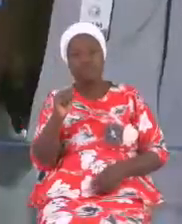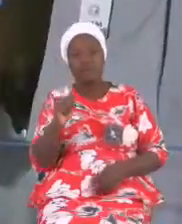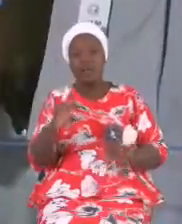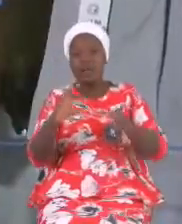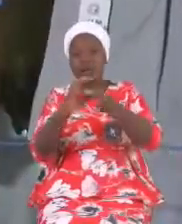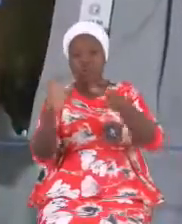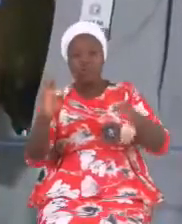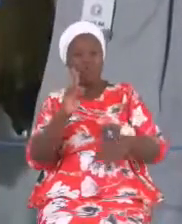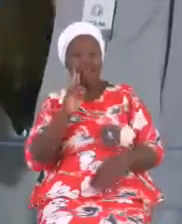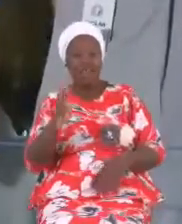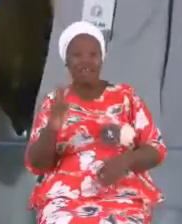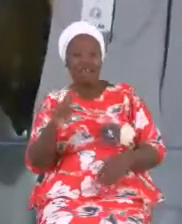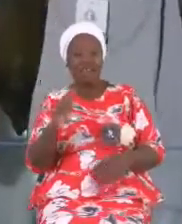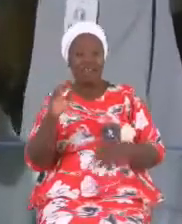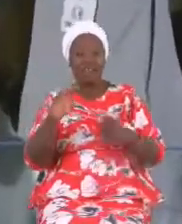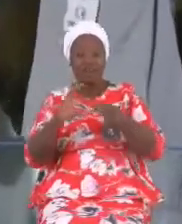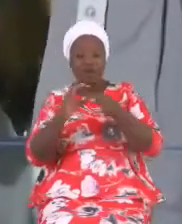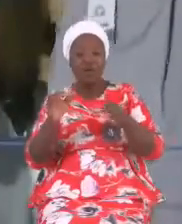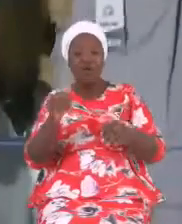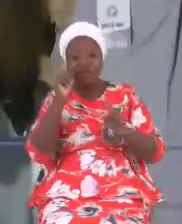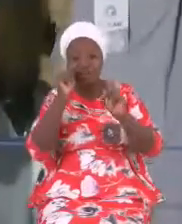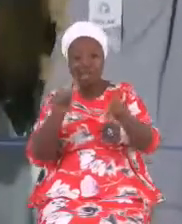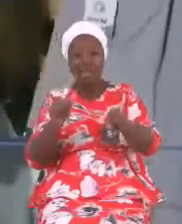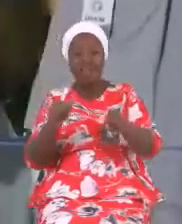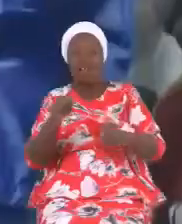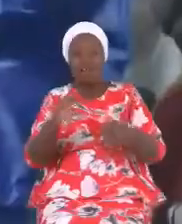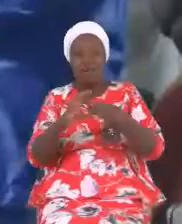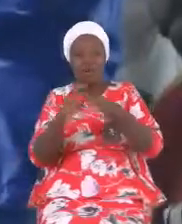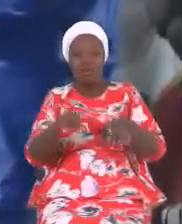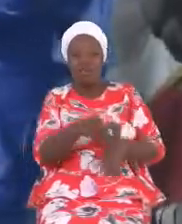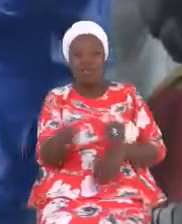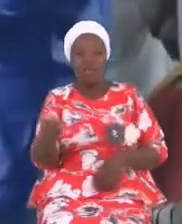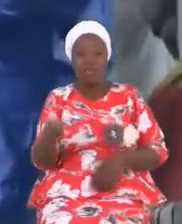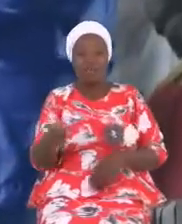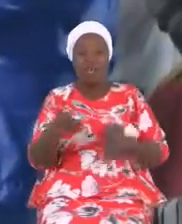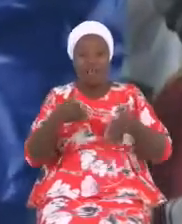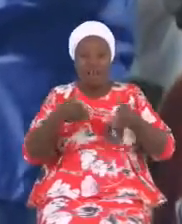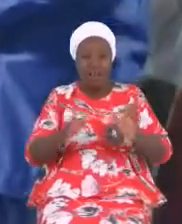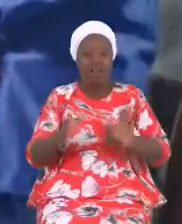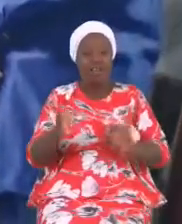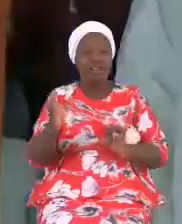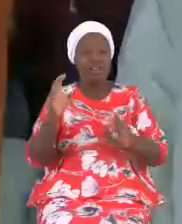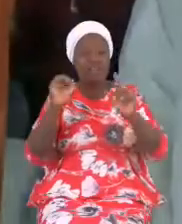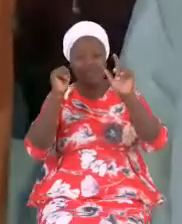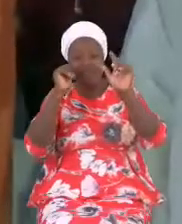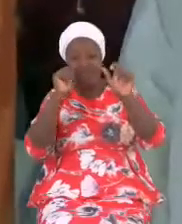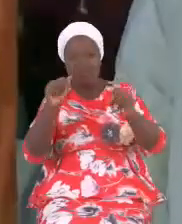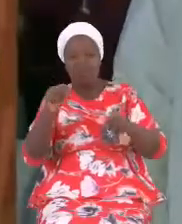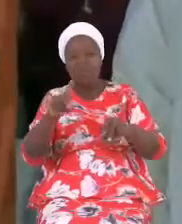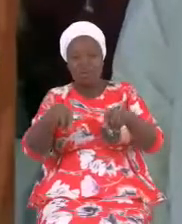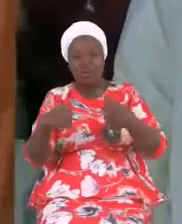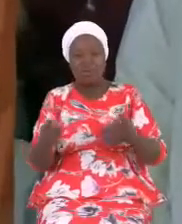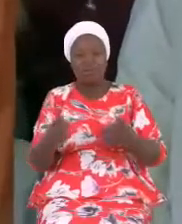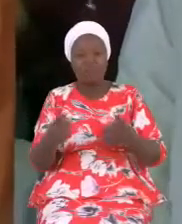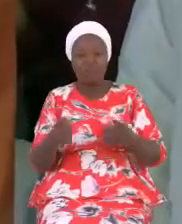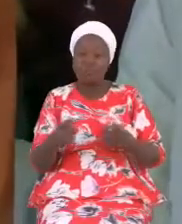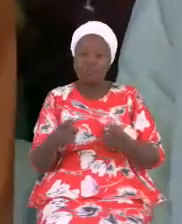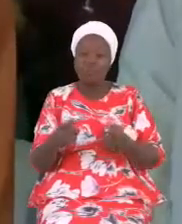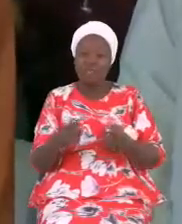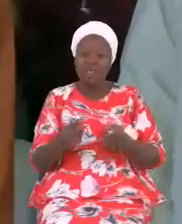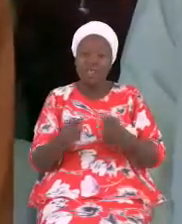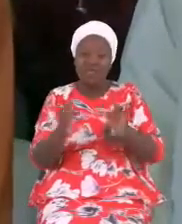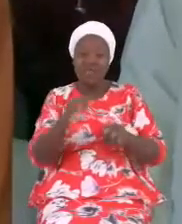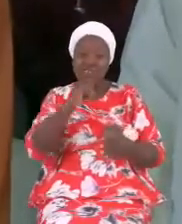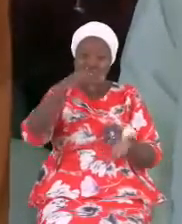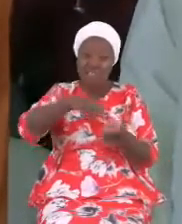Loose her. Loose them. Let him go. If you are not standing because